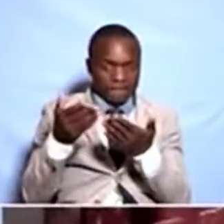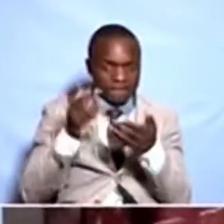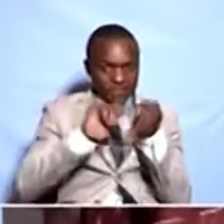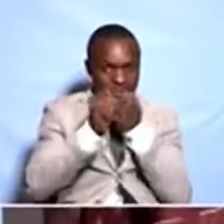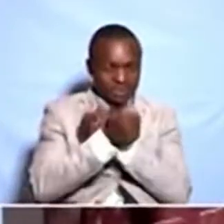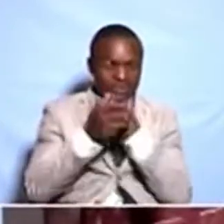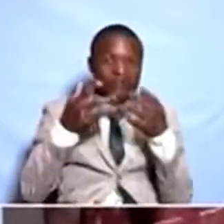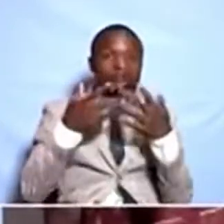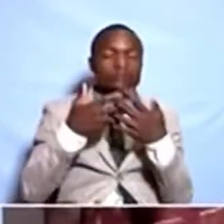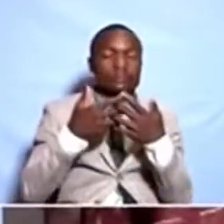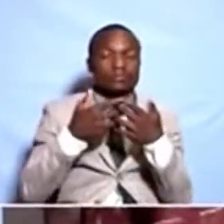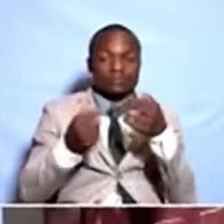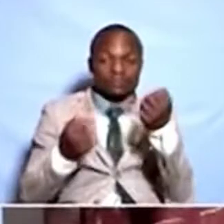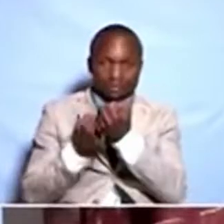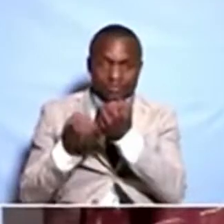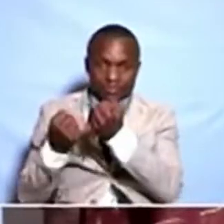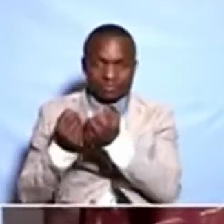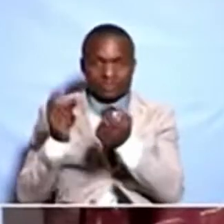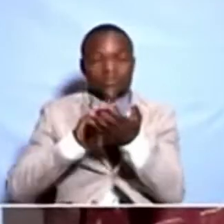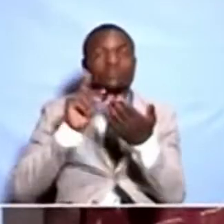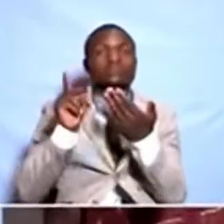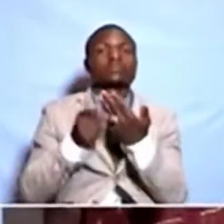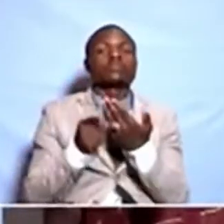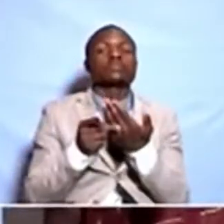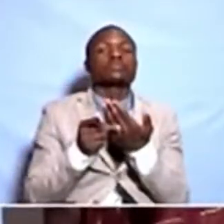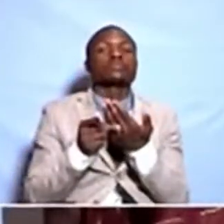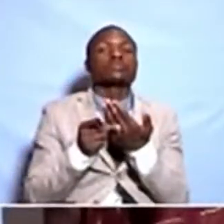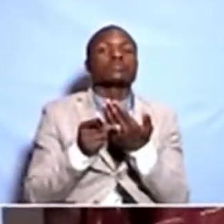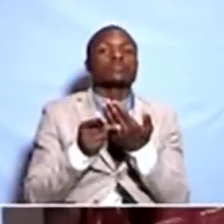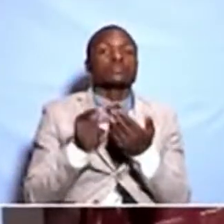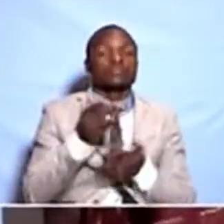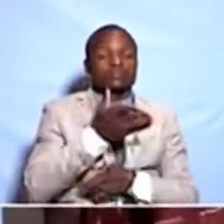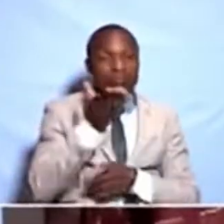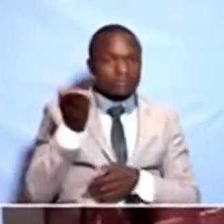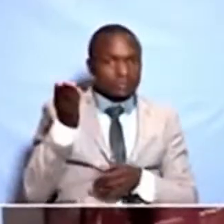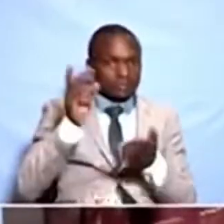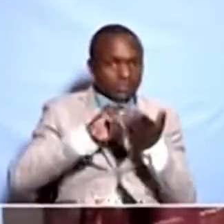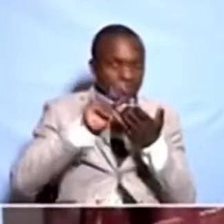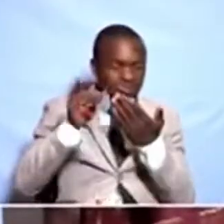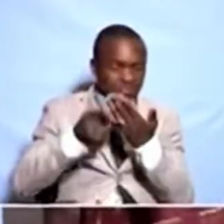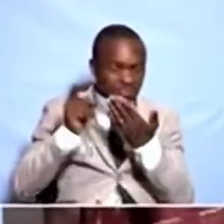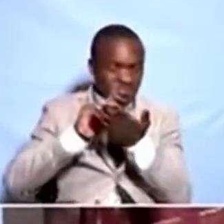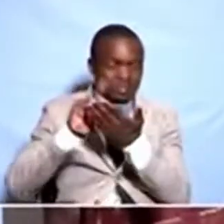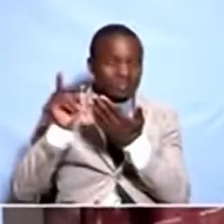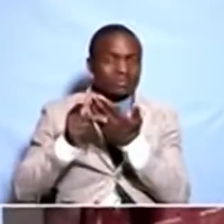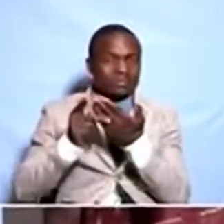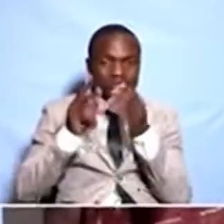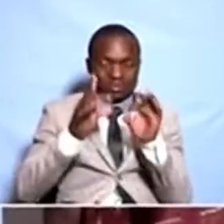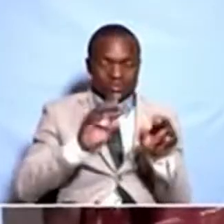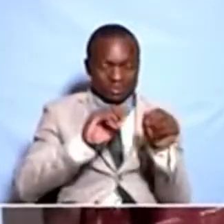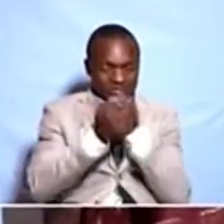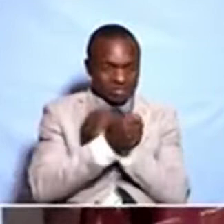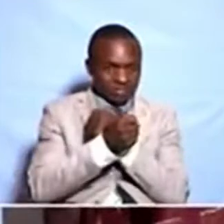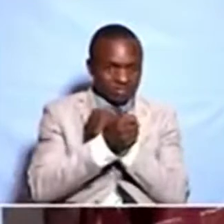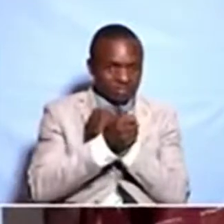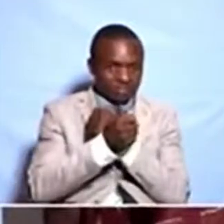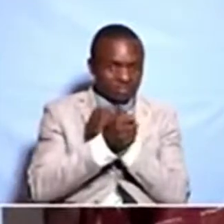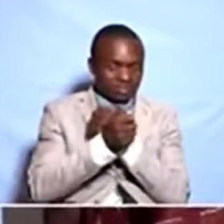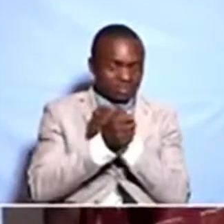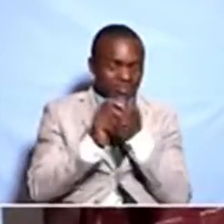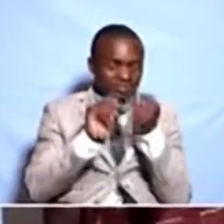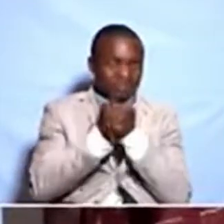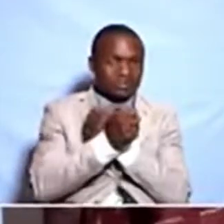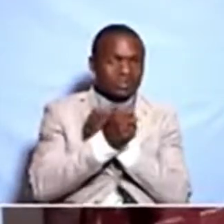engine, and the supporting documents for the engine that I changed, these are the documents. So you can, as you do the change of ownership, make sure